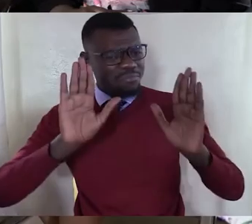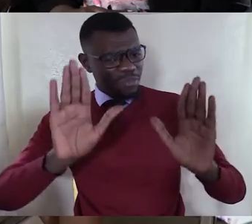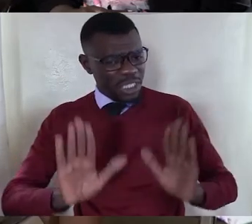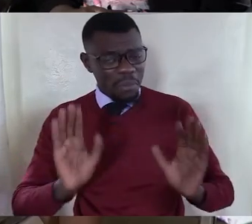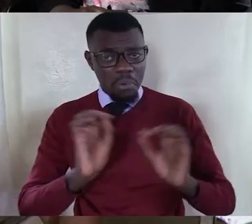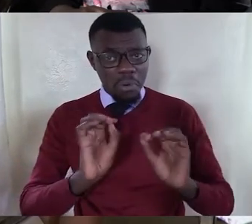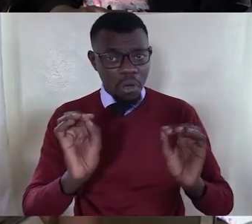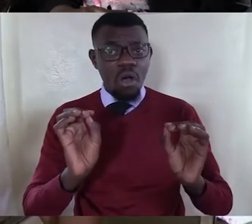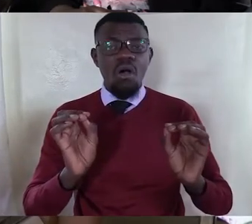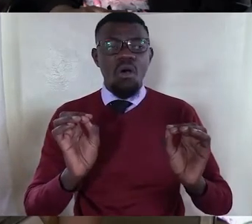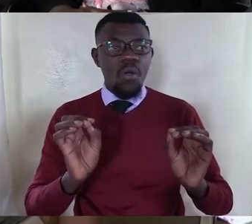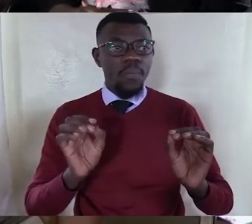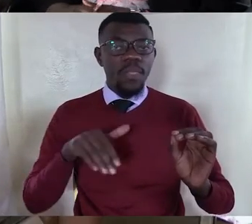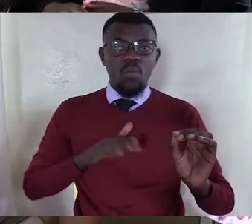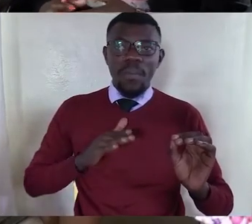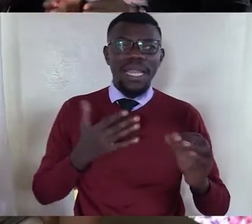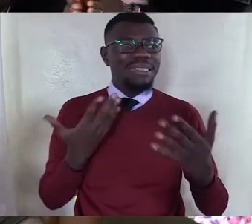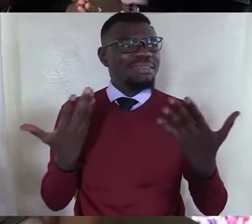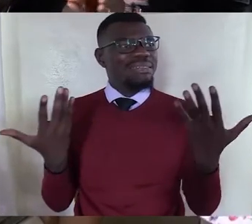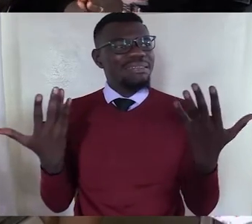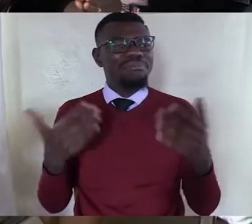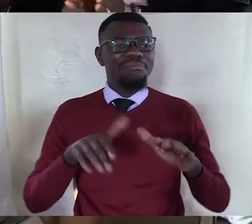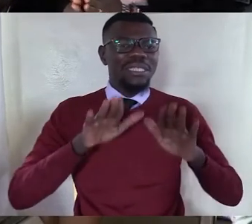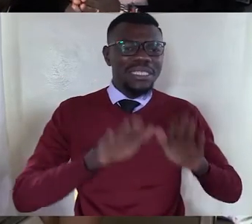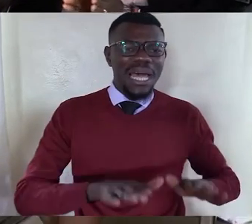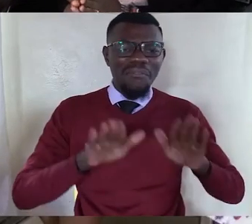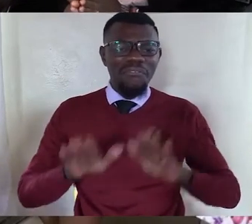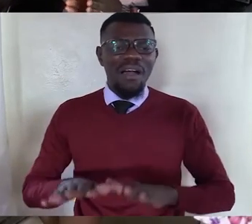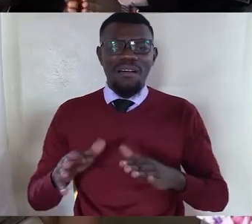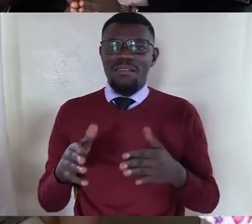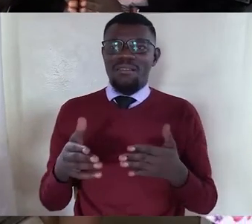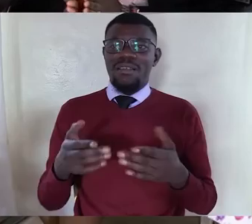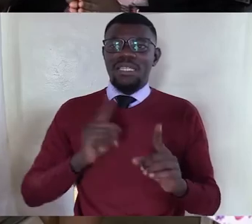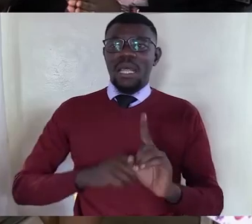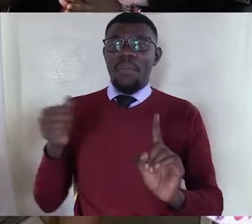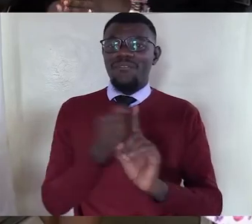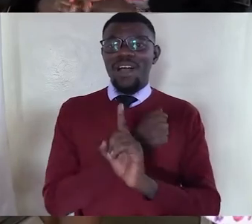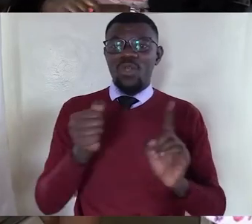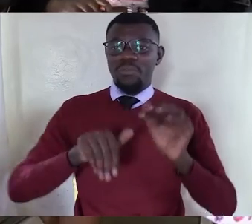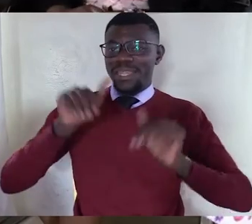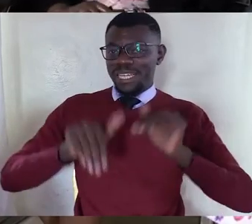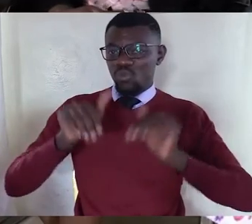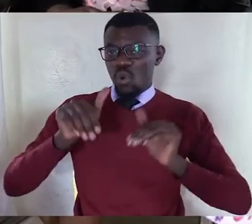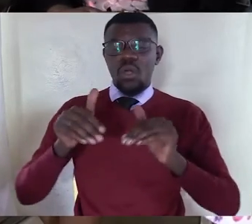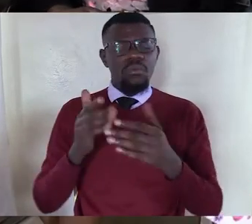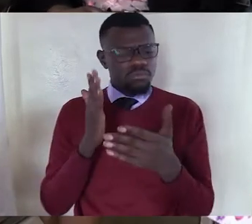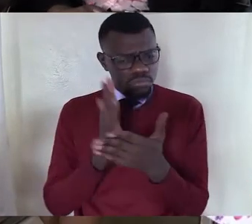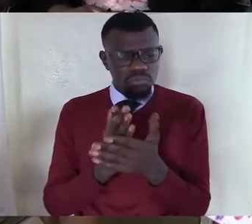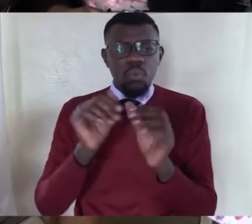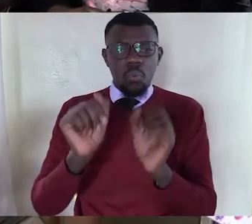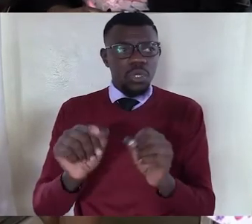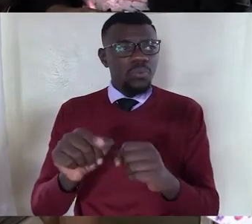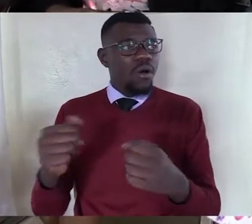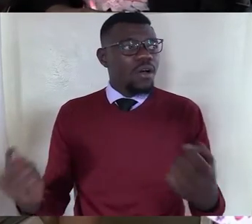elections. That's my 2 minutes. Thank you. Hey, 2 minutes indeed. Thank you so much, Daisy. Those are